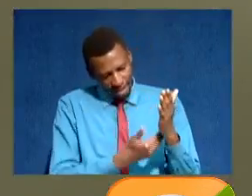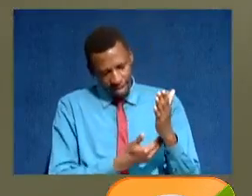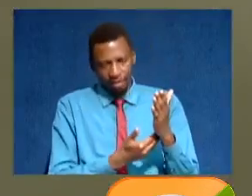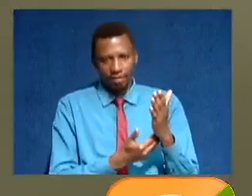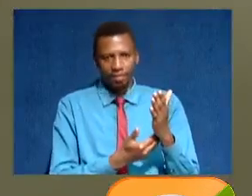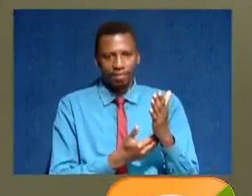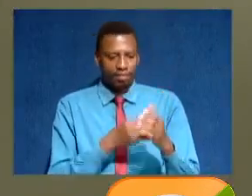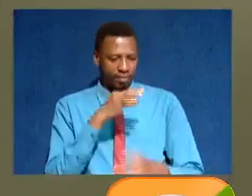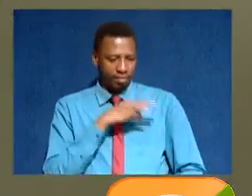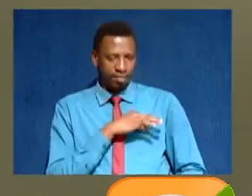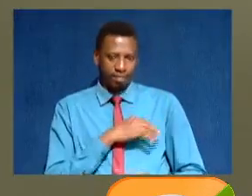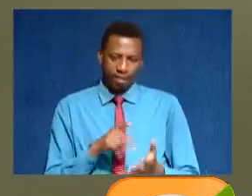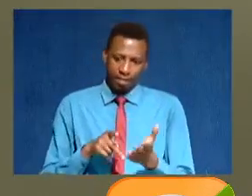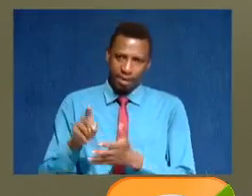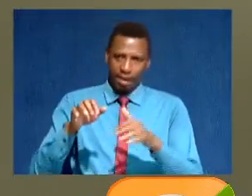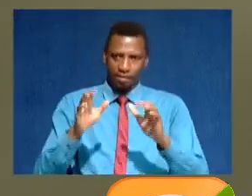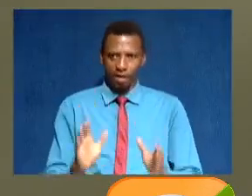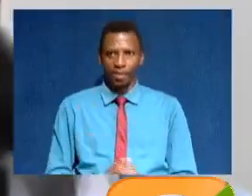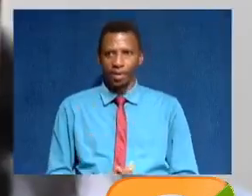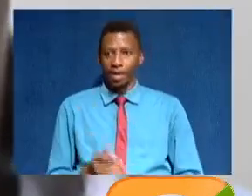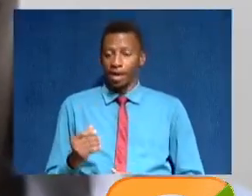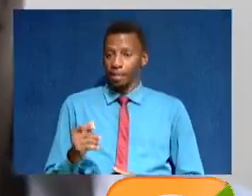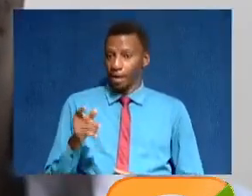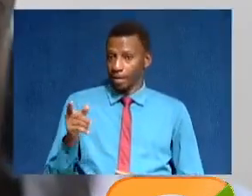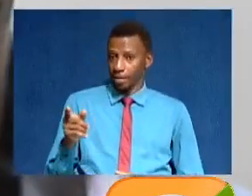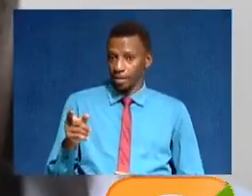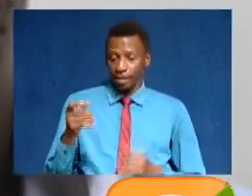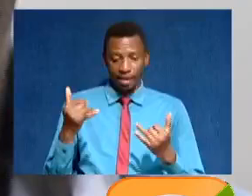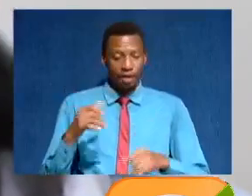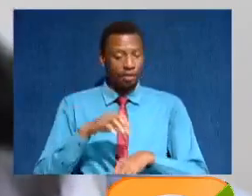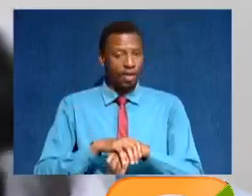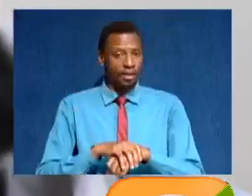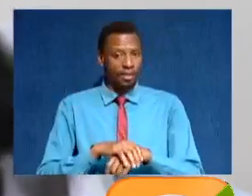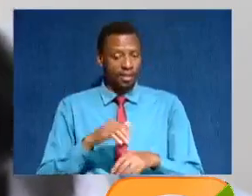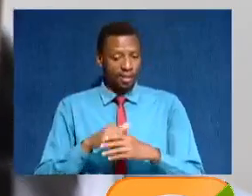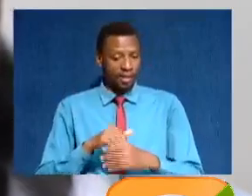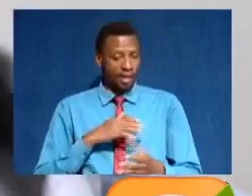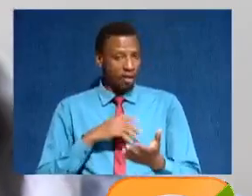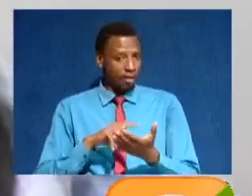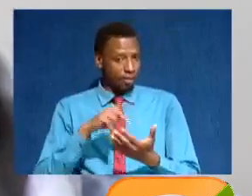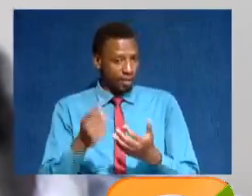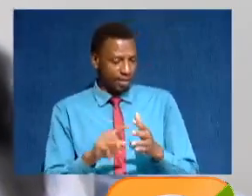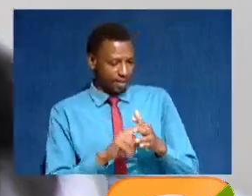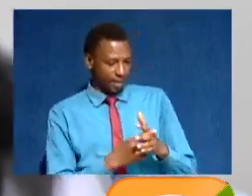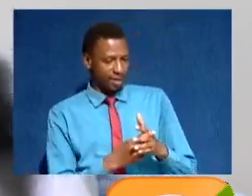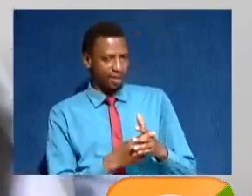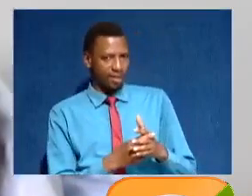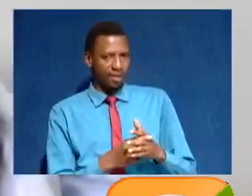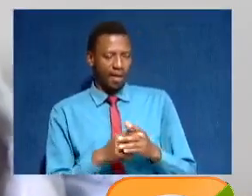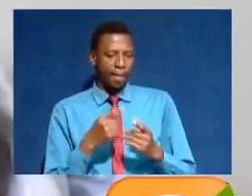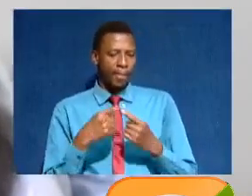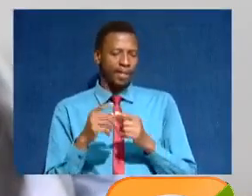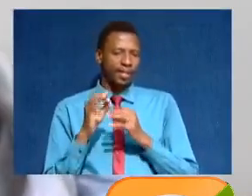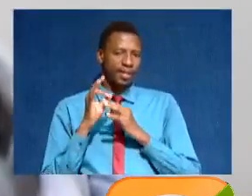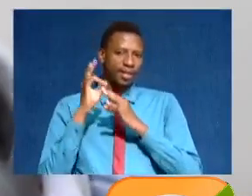credits paid to the farmer. That money currently comes from our project as a pilot phase, but then in the long run is that we want